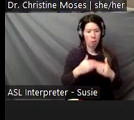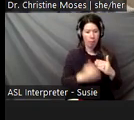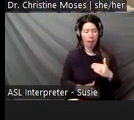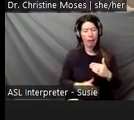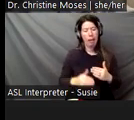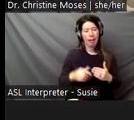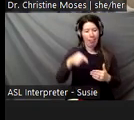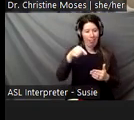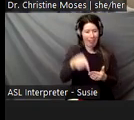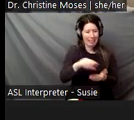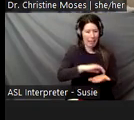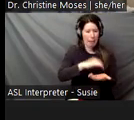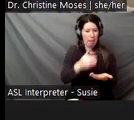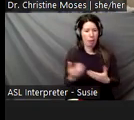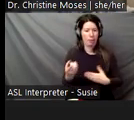Beautiful. Thank you, Dr. Moses.